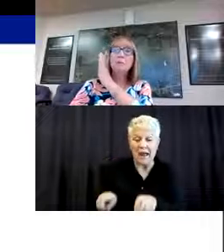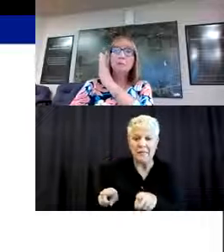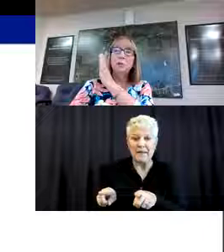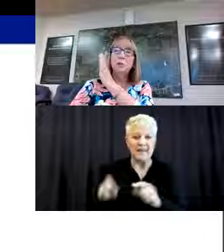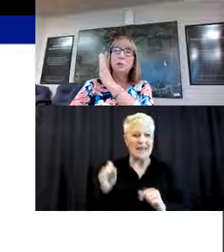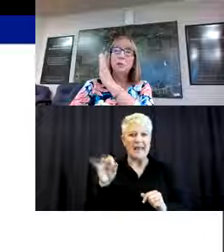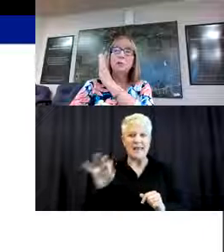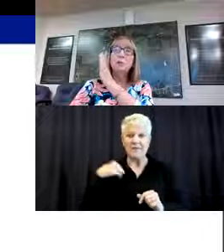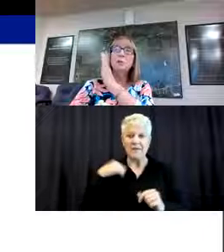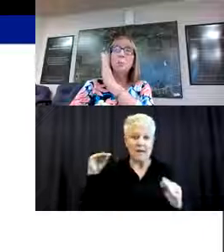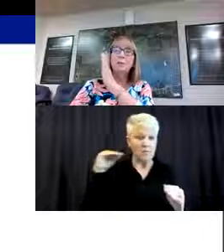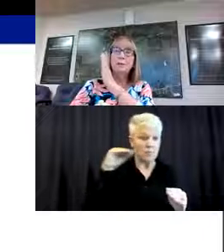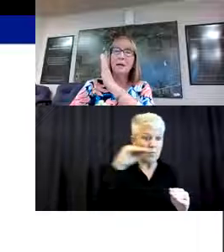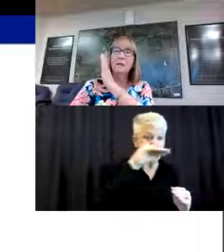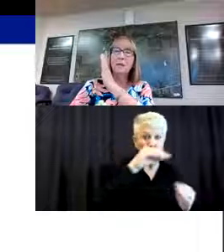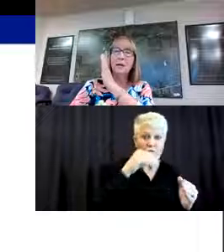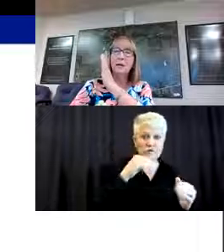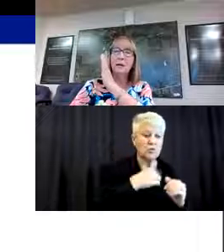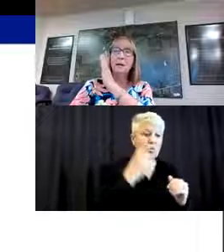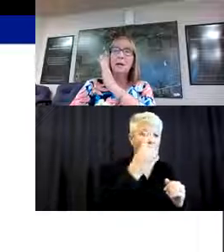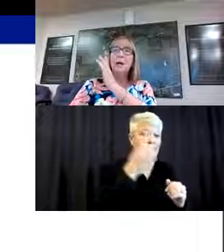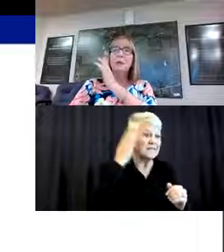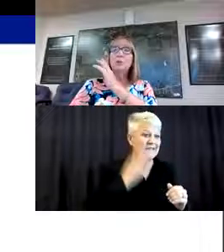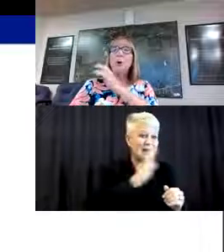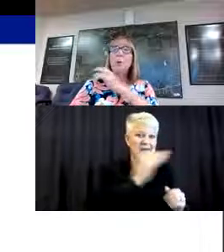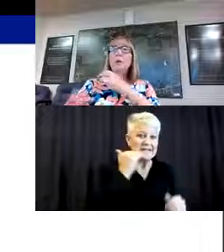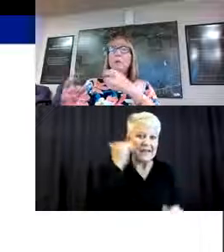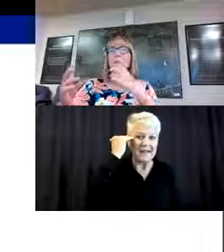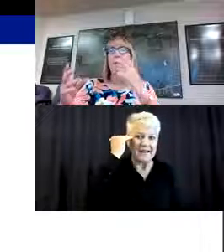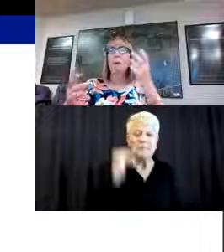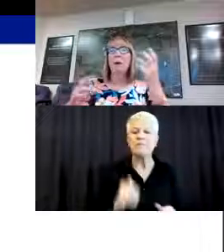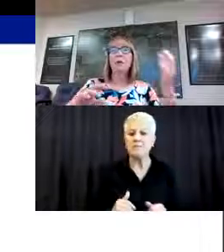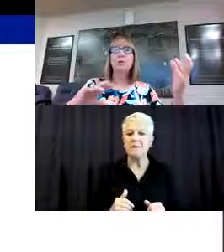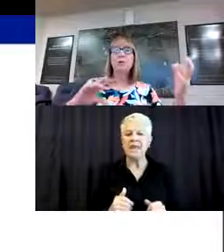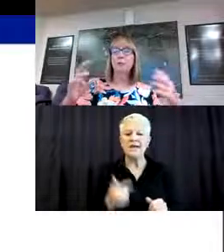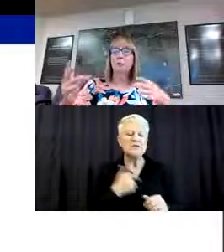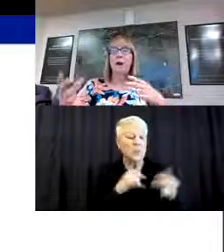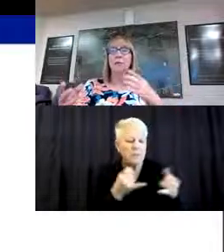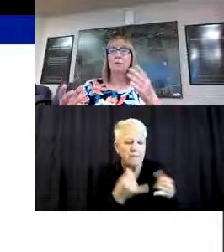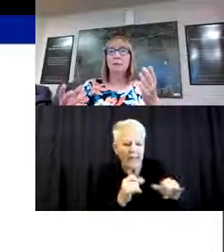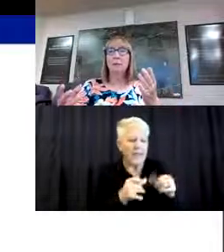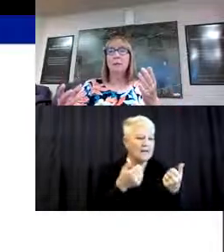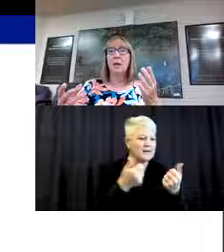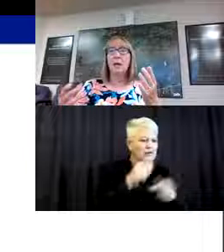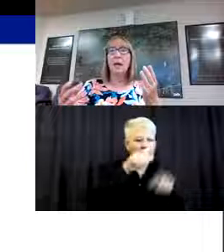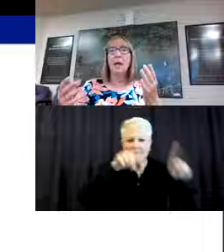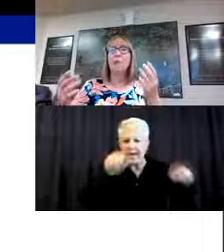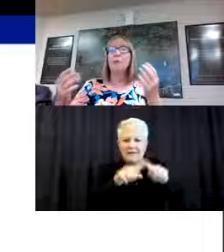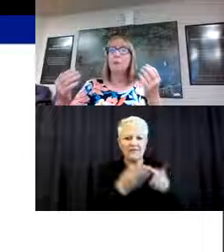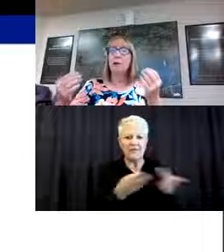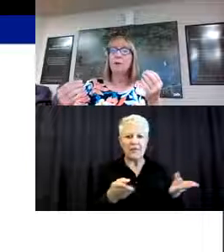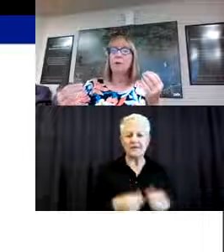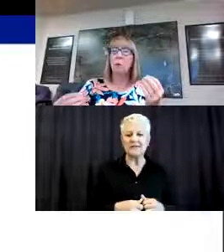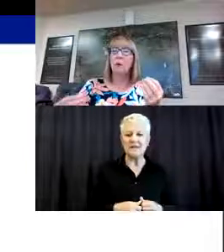if I positioned those things to one side of his head. So we played around and tried a variety of things